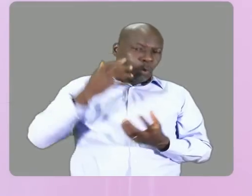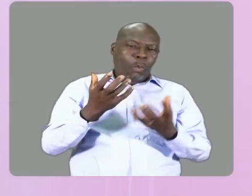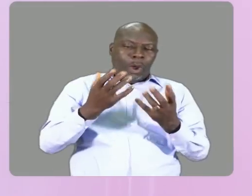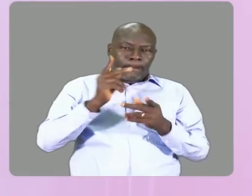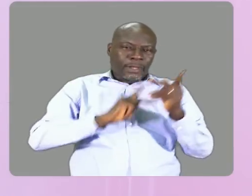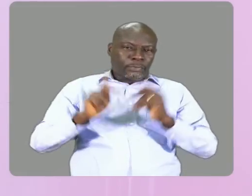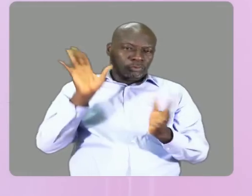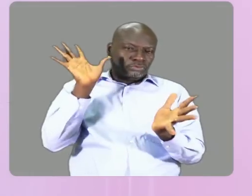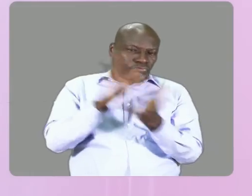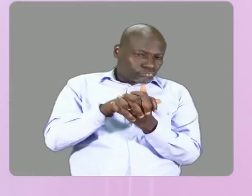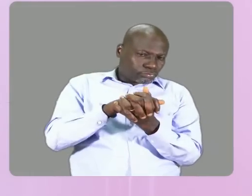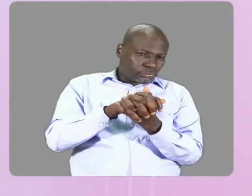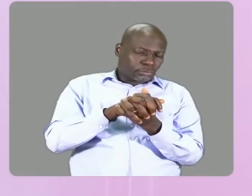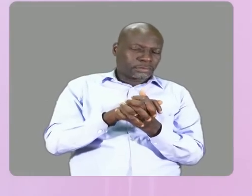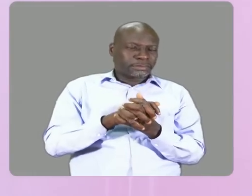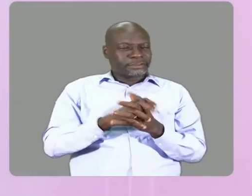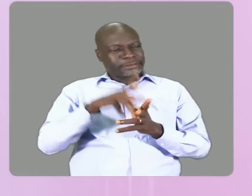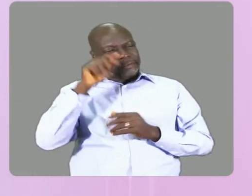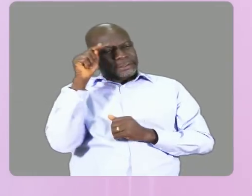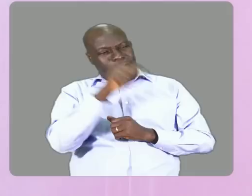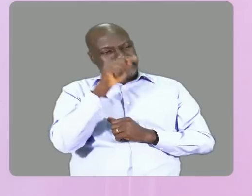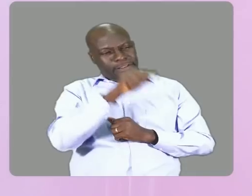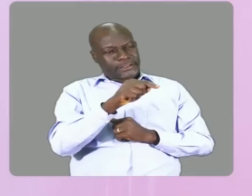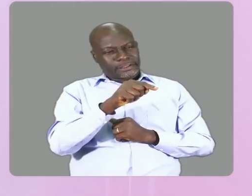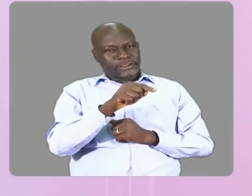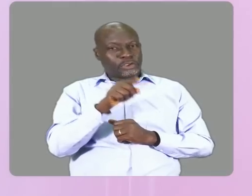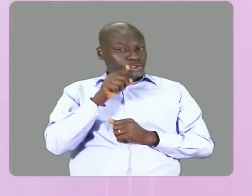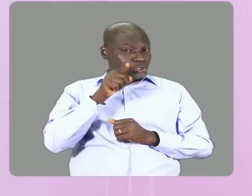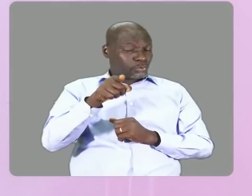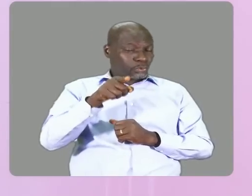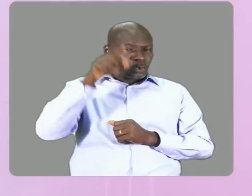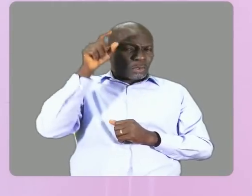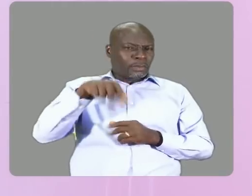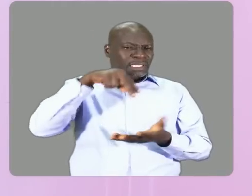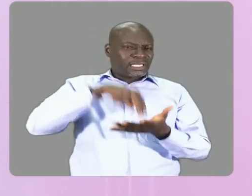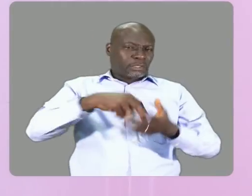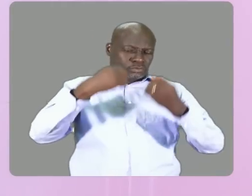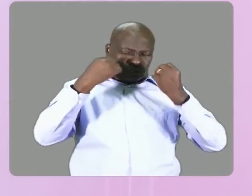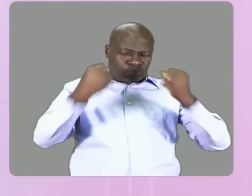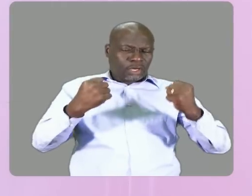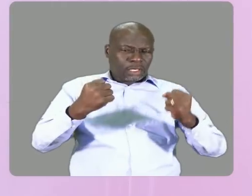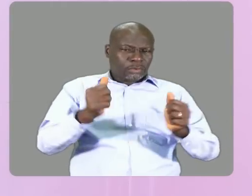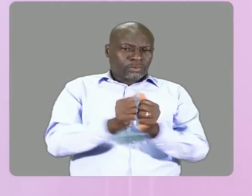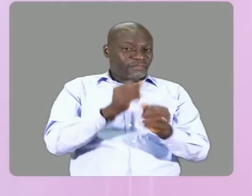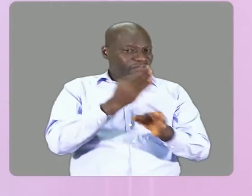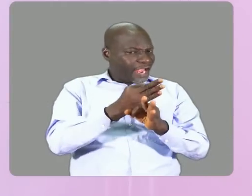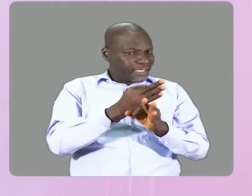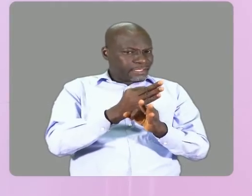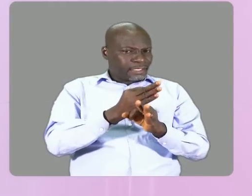no. Na ono ana momfa gidie enyina ho pinti ensi no